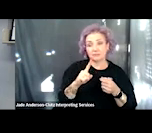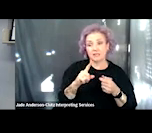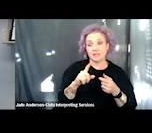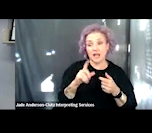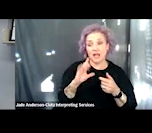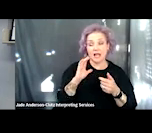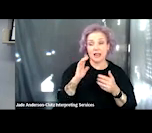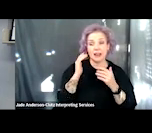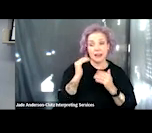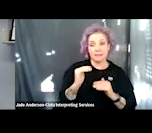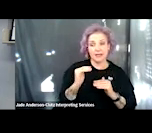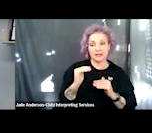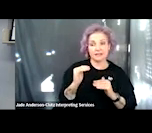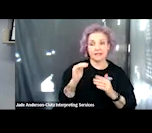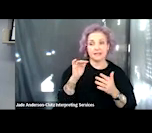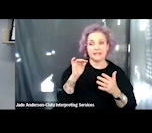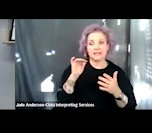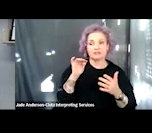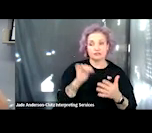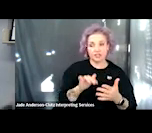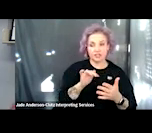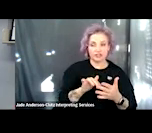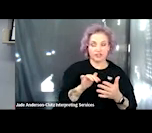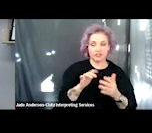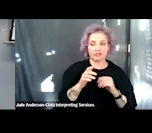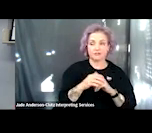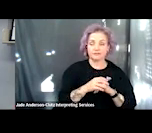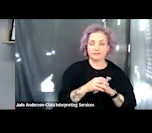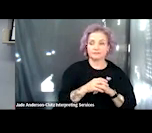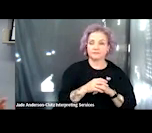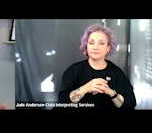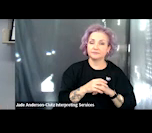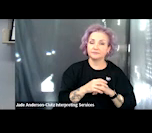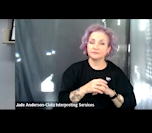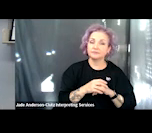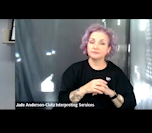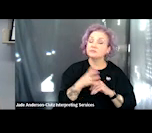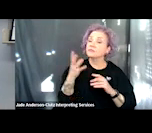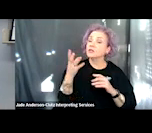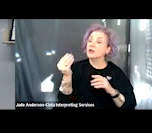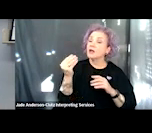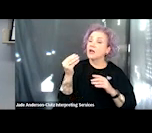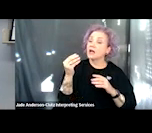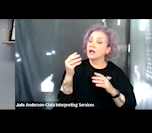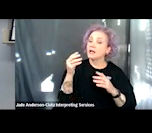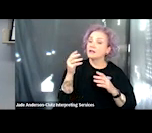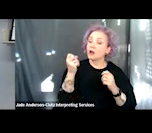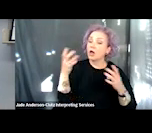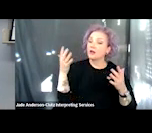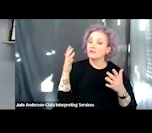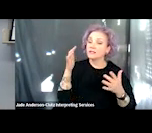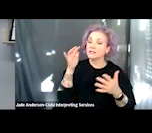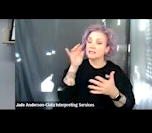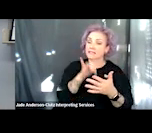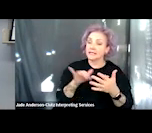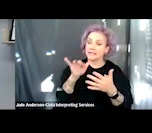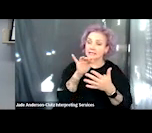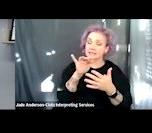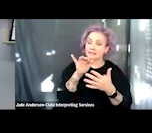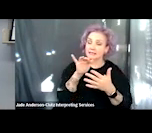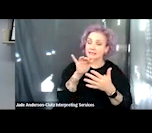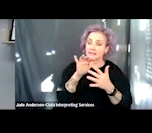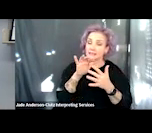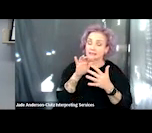topic. Also, sort of depending on the study type, there are some studies that have collected a lot of data, and that kind of gives us more